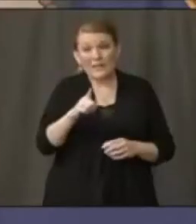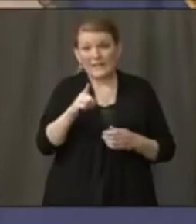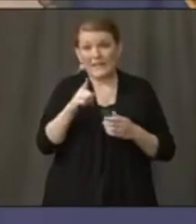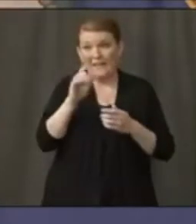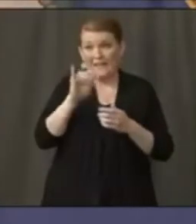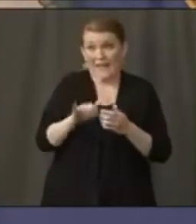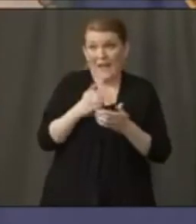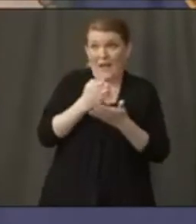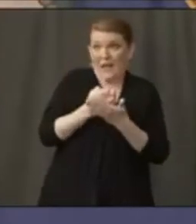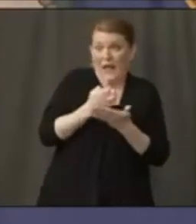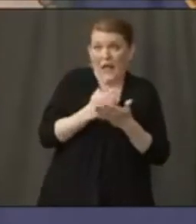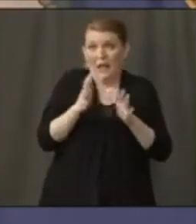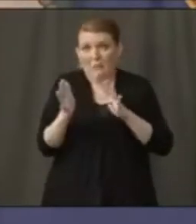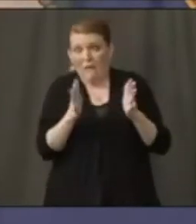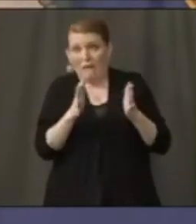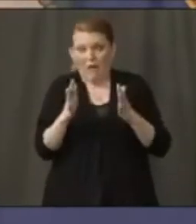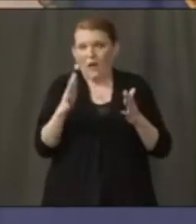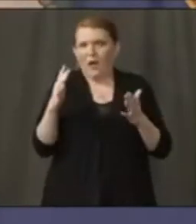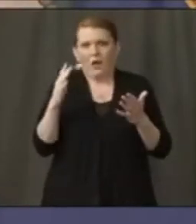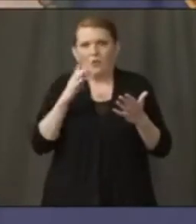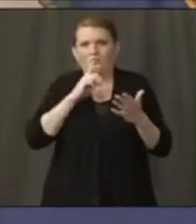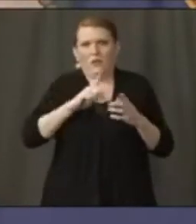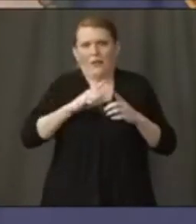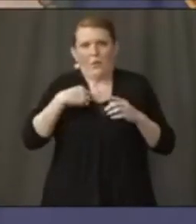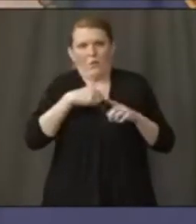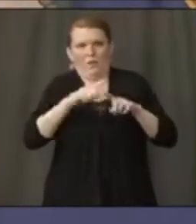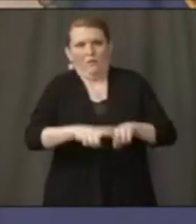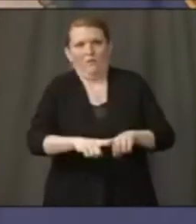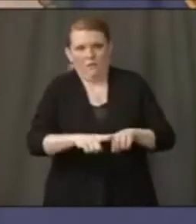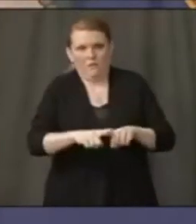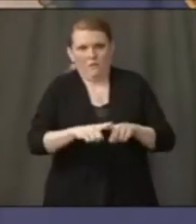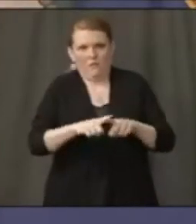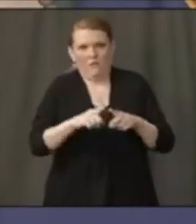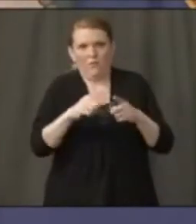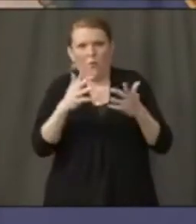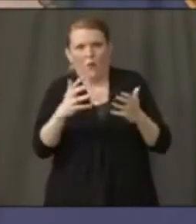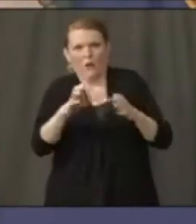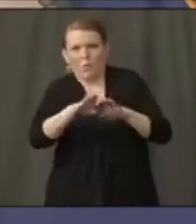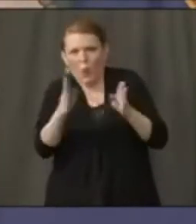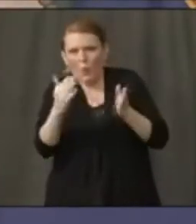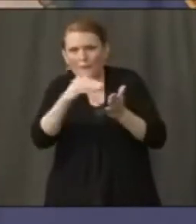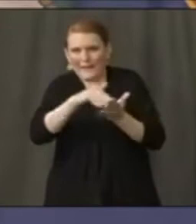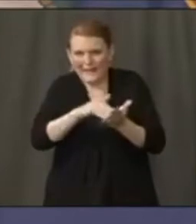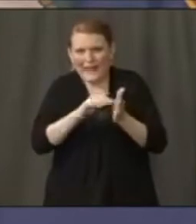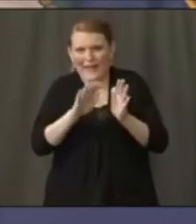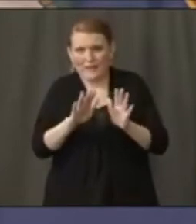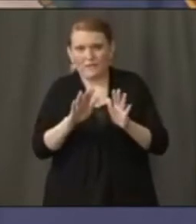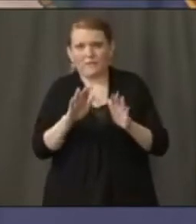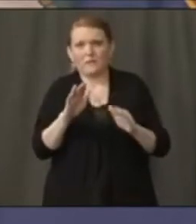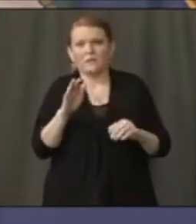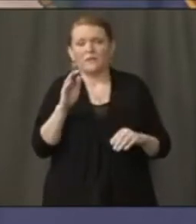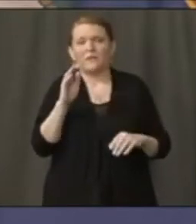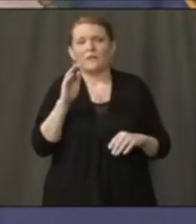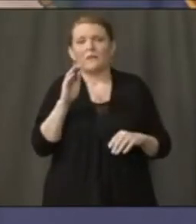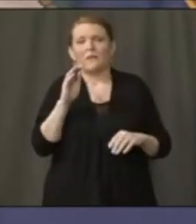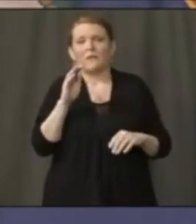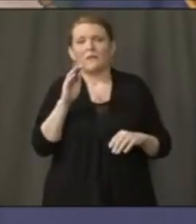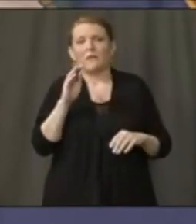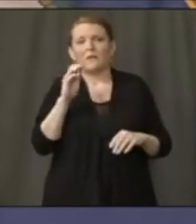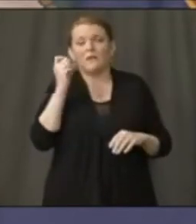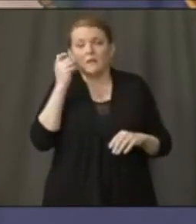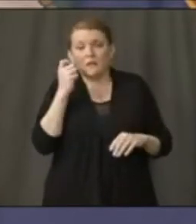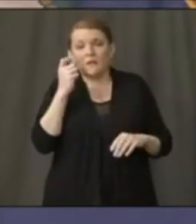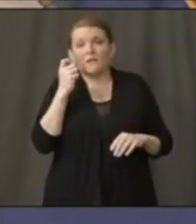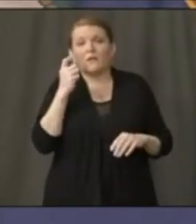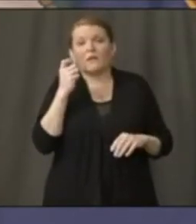we're never going to get reopened and give the consumer confidence to go back to that store, to that salon, to that restaurant,